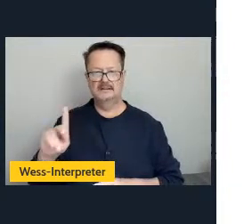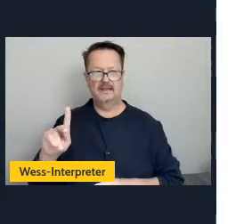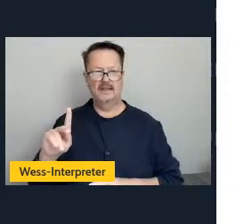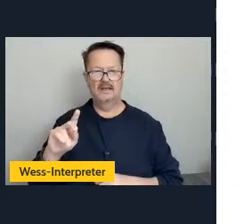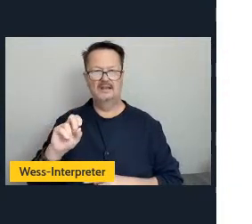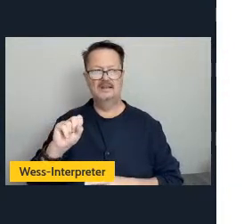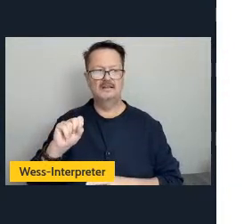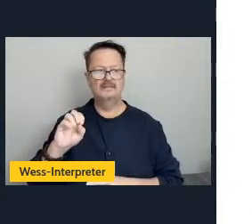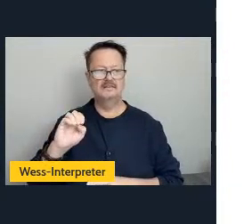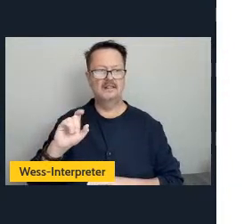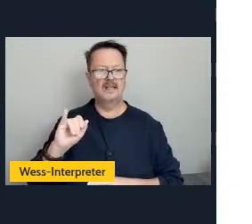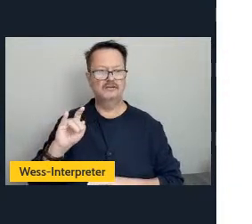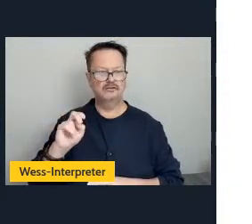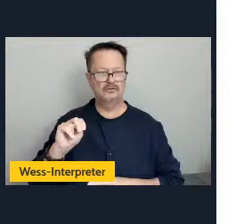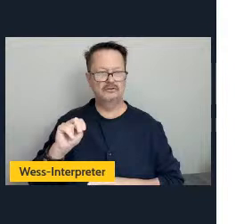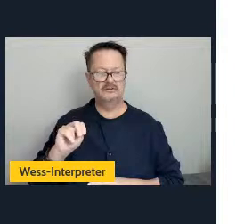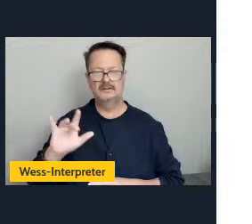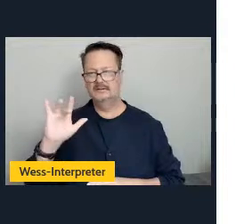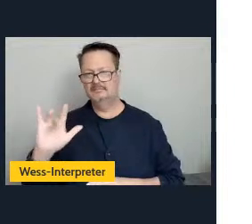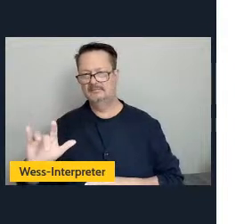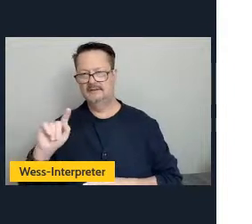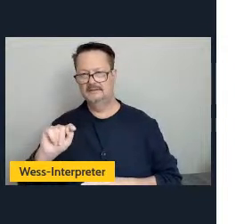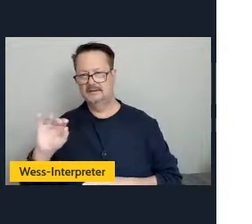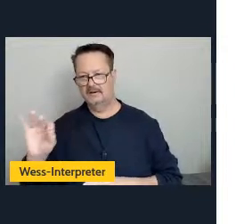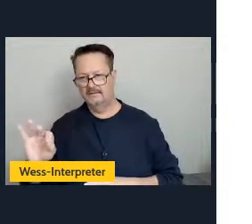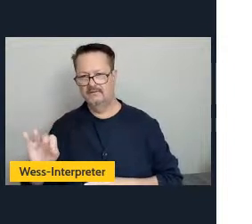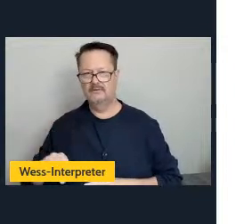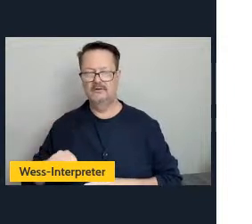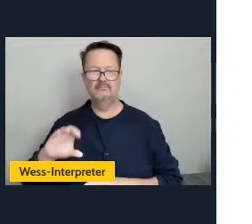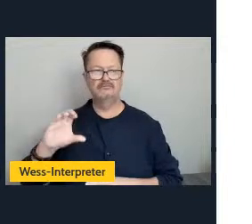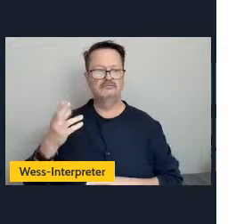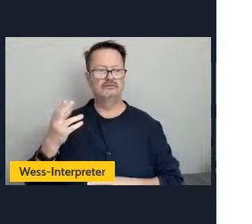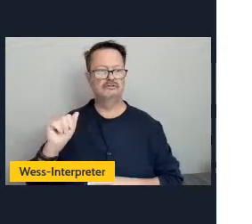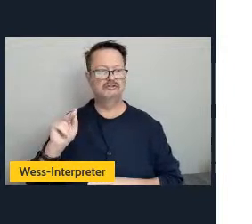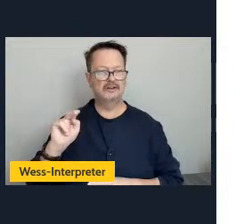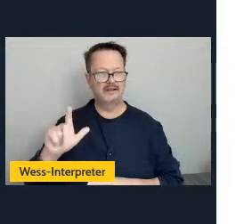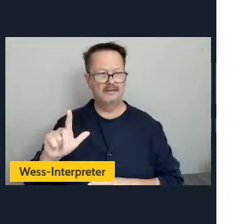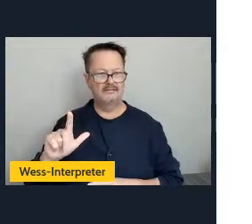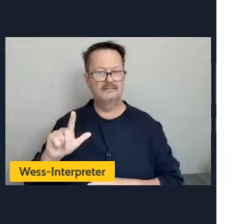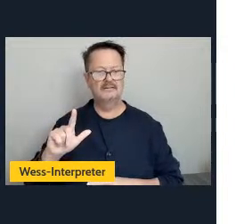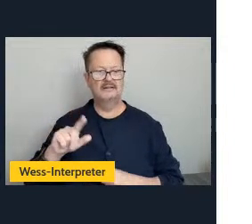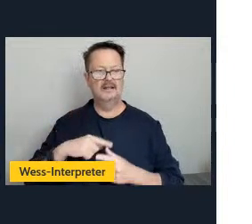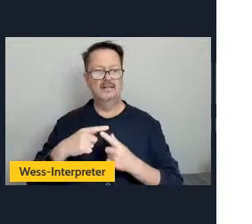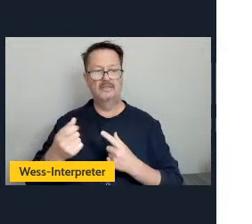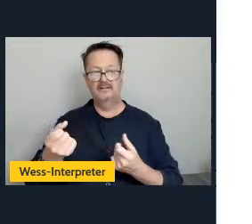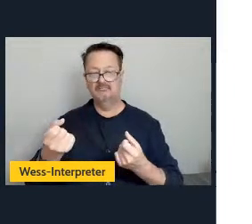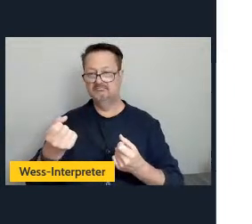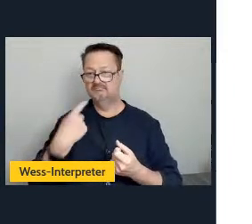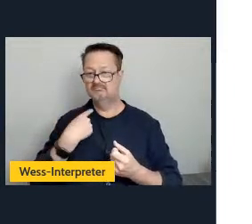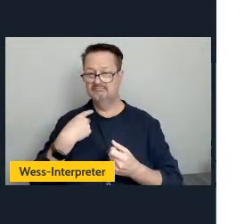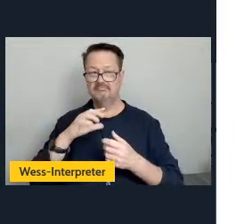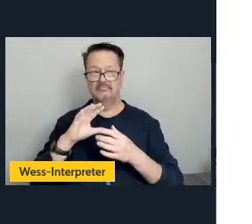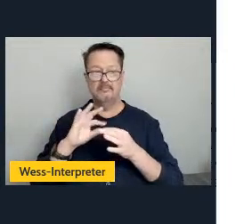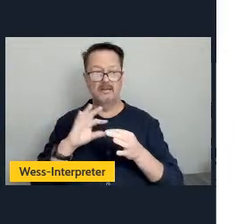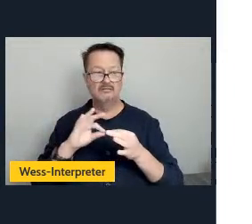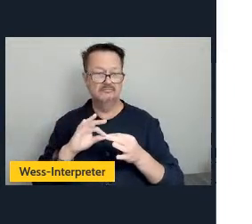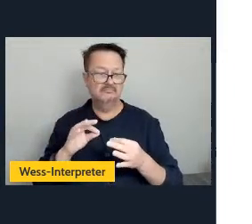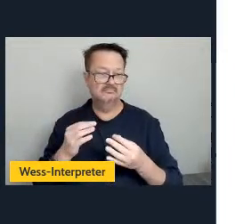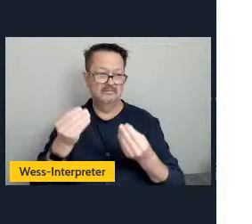and go to the Terraform CDK channel in there, and yeah, drop us a message and let us know.